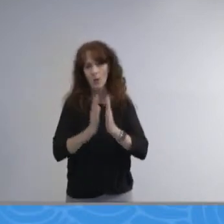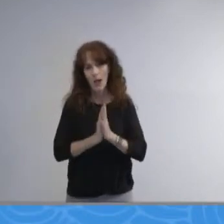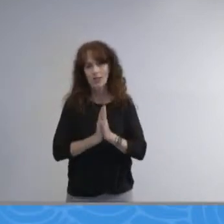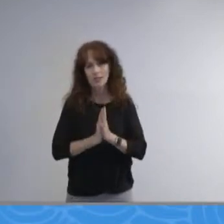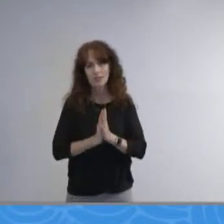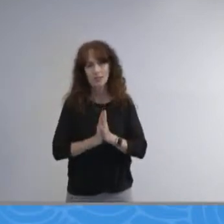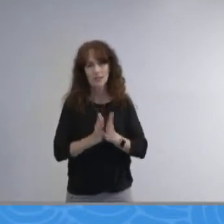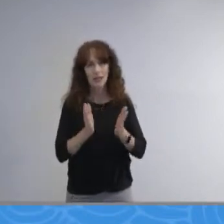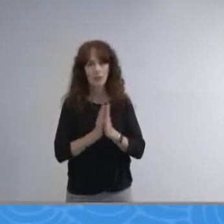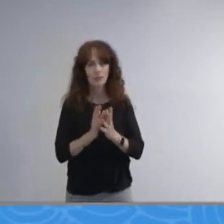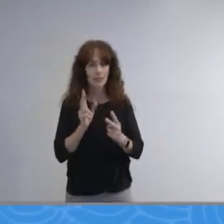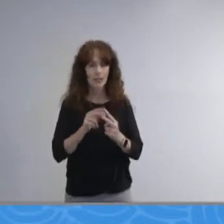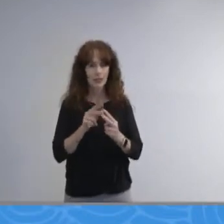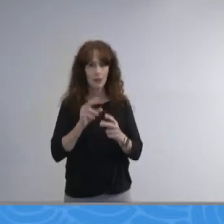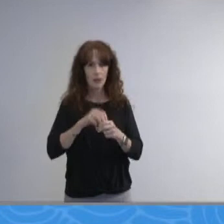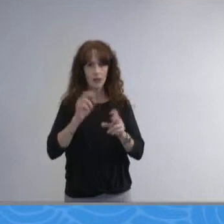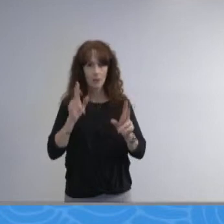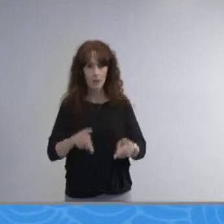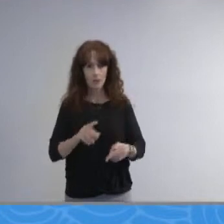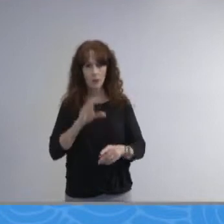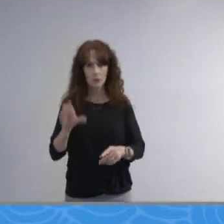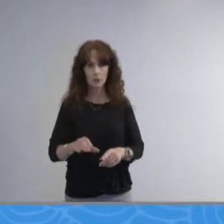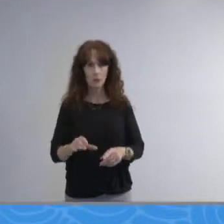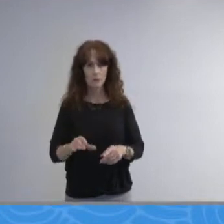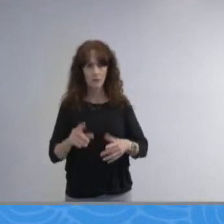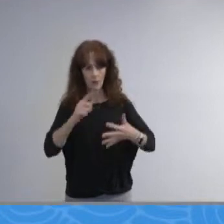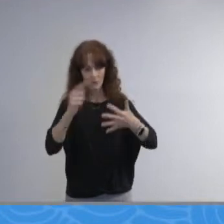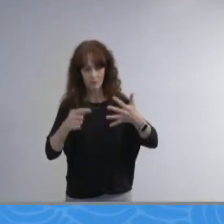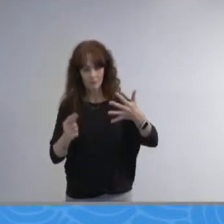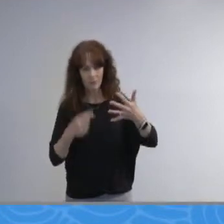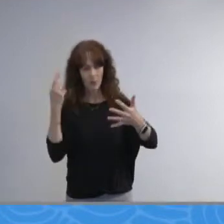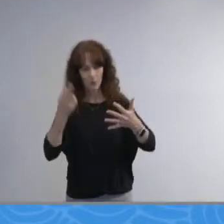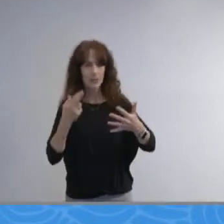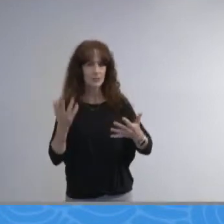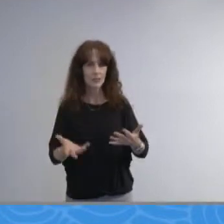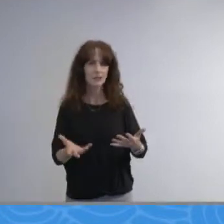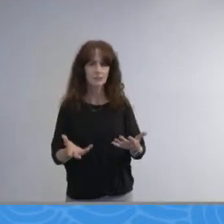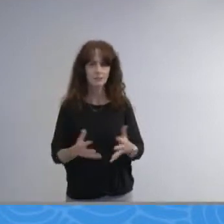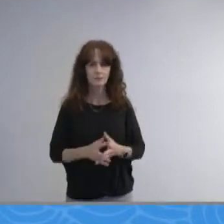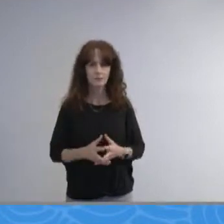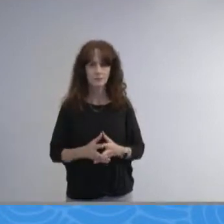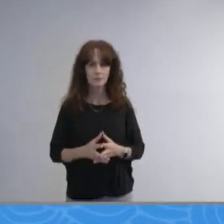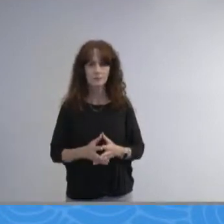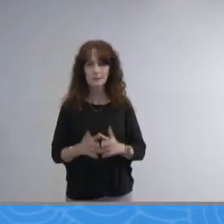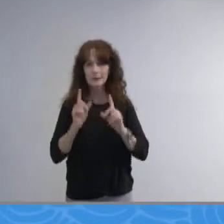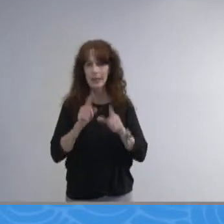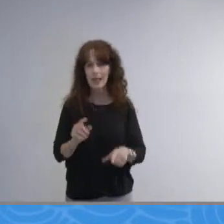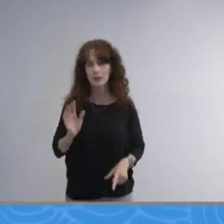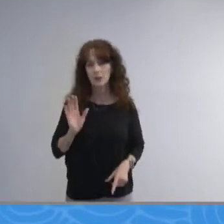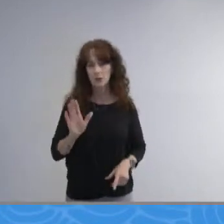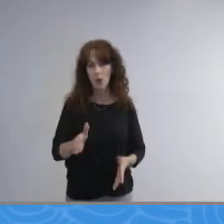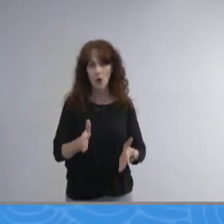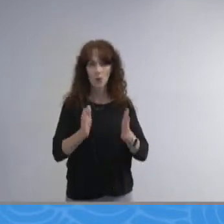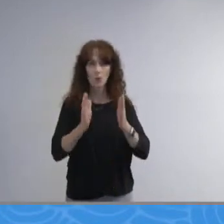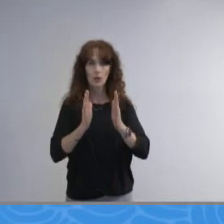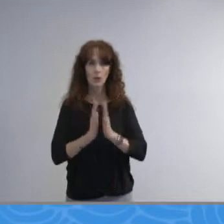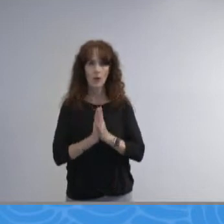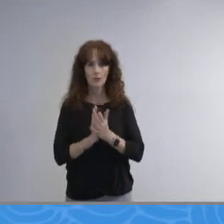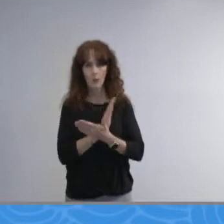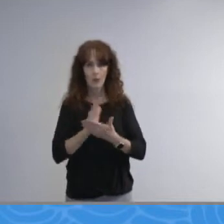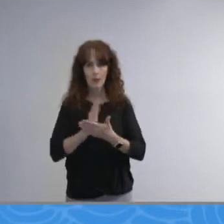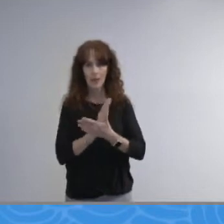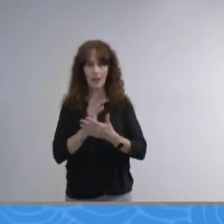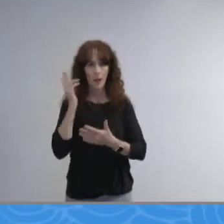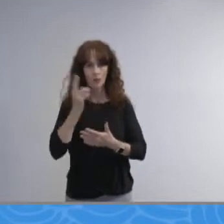to request it either in person or in Zoom for the following reasons, and that you want to, an answer to your request within a